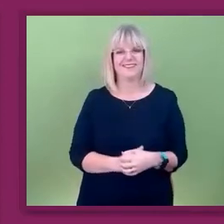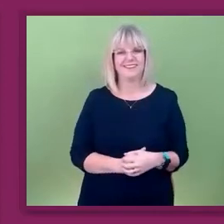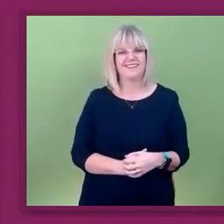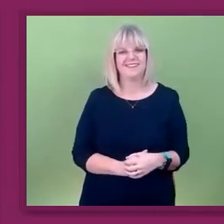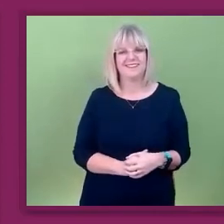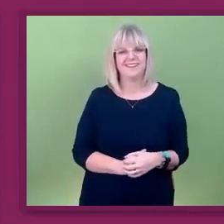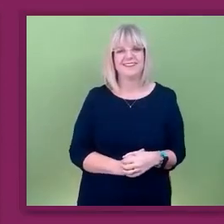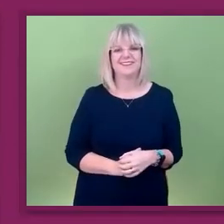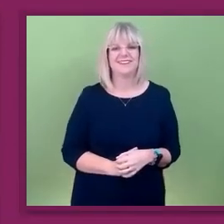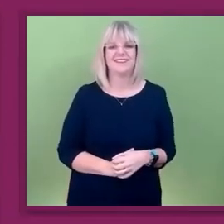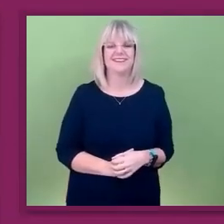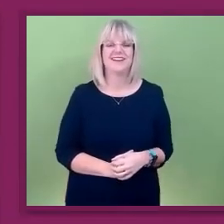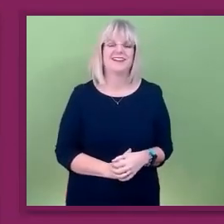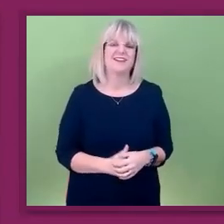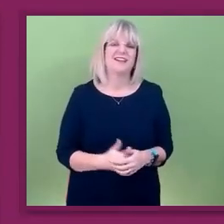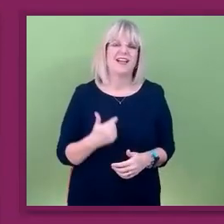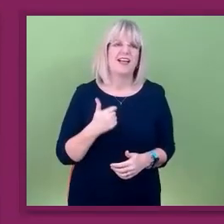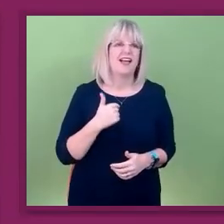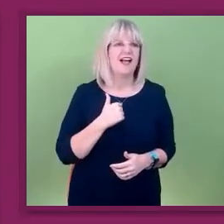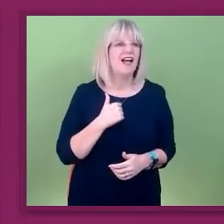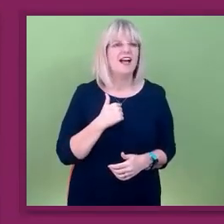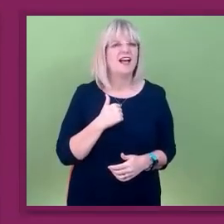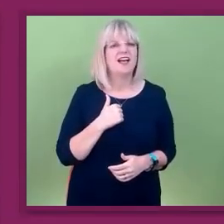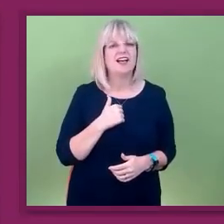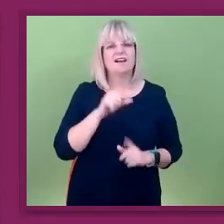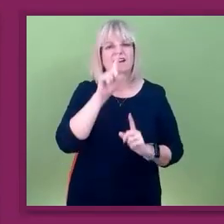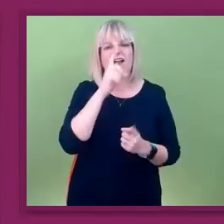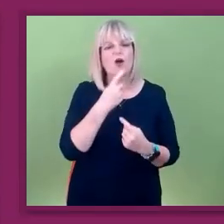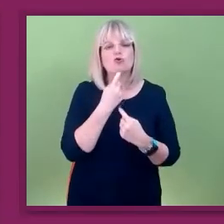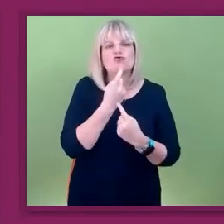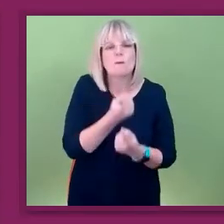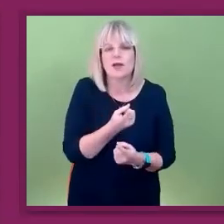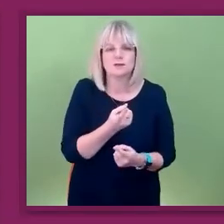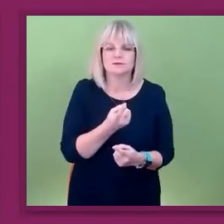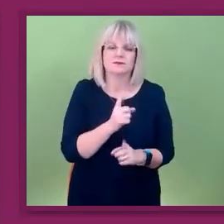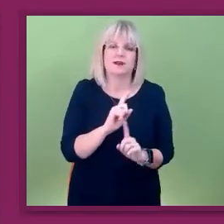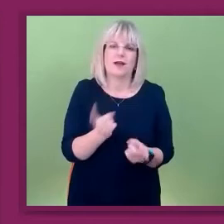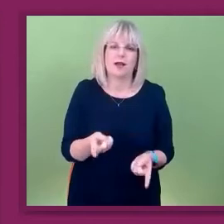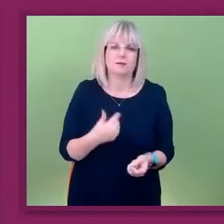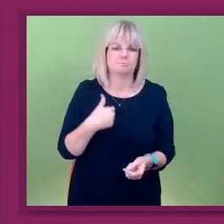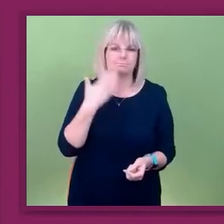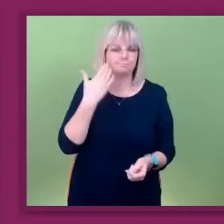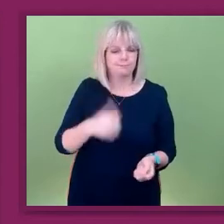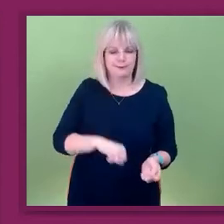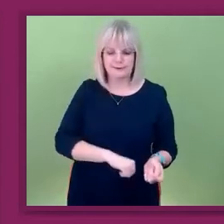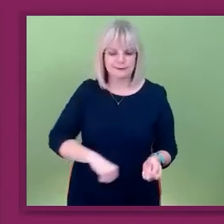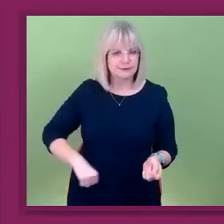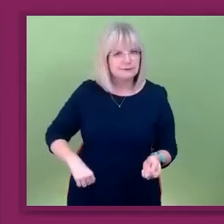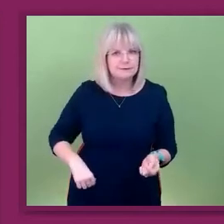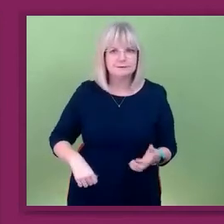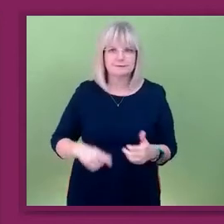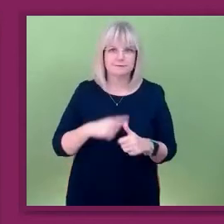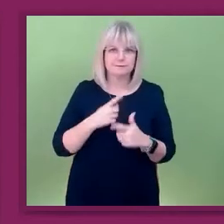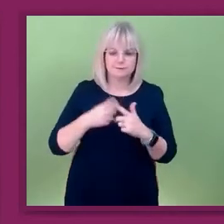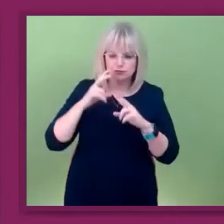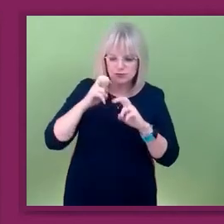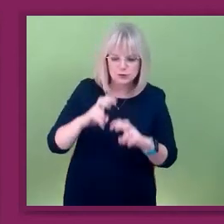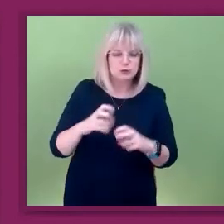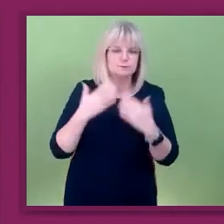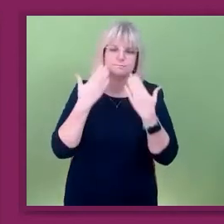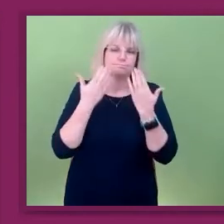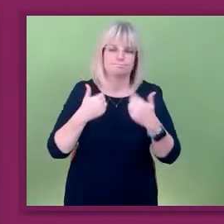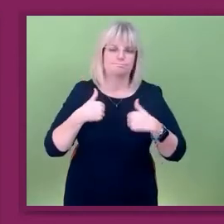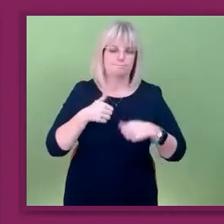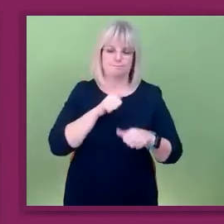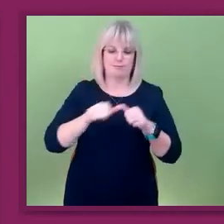Yeah, I don't think I can comment because I'm not really sure about C-section and research, so I don't think I'm best placed to answer